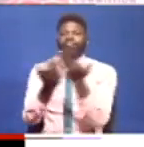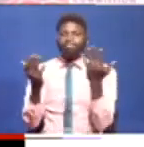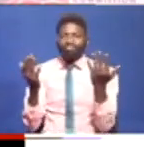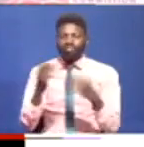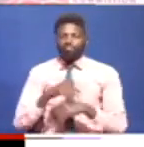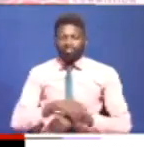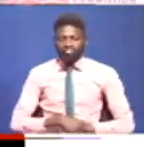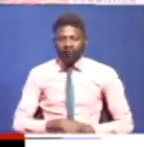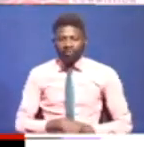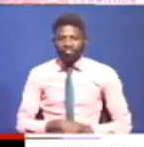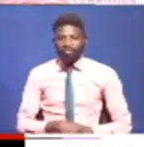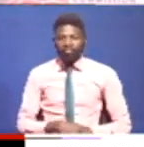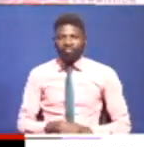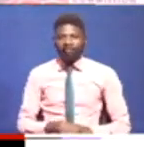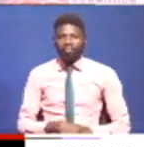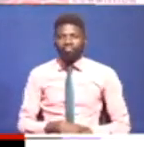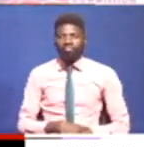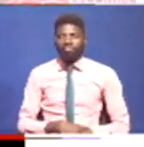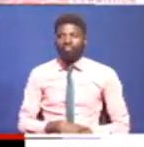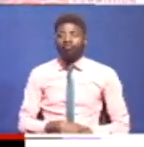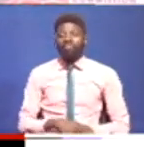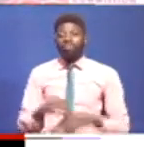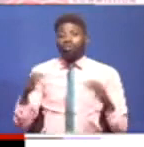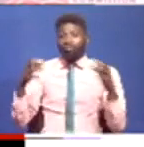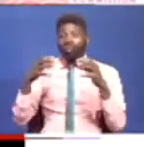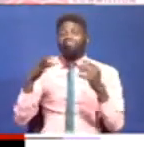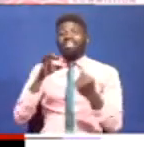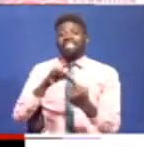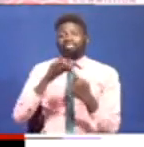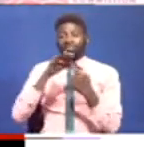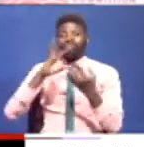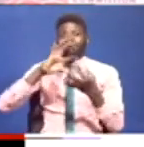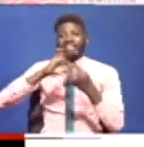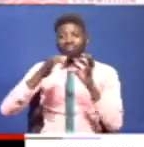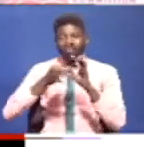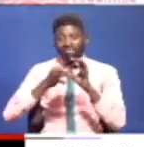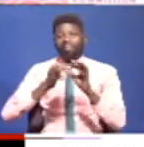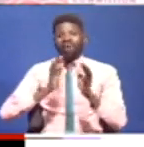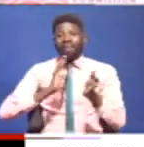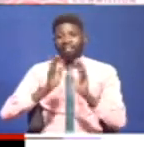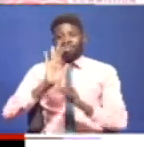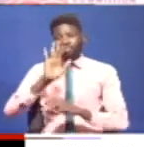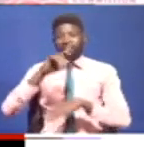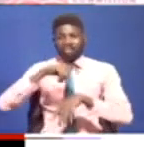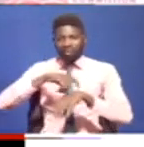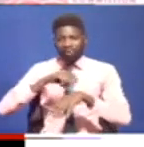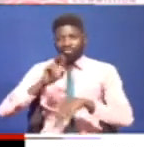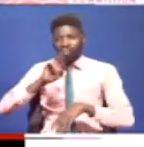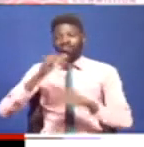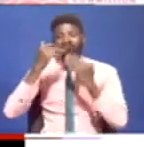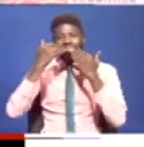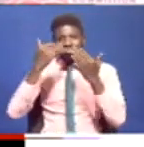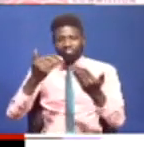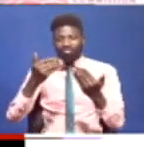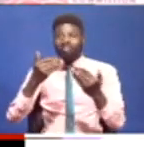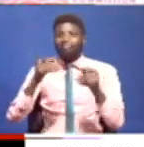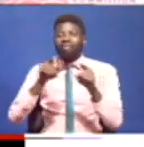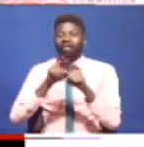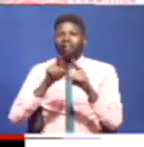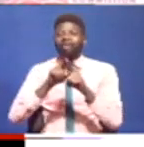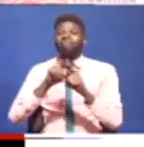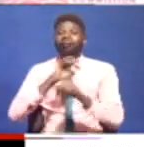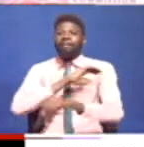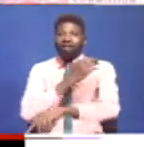of our Special Olympics athletes for taking their time, their talent and energy to